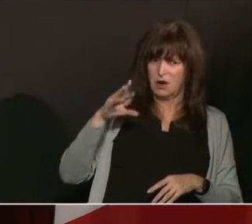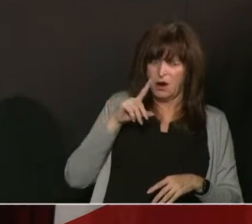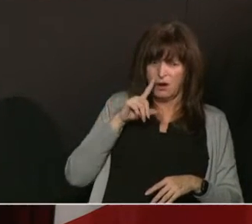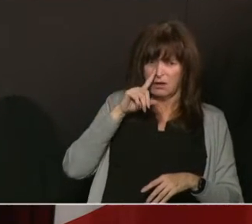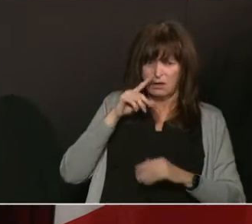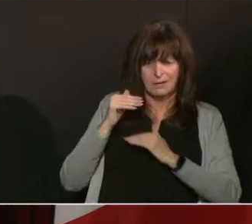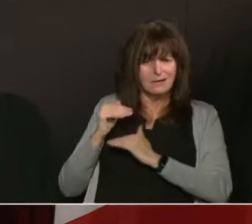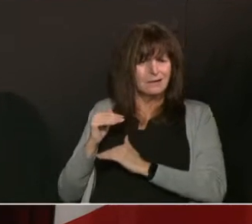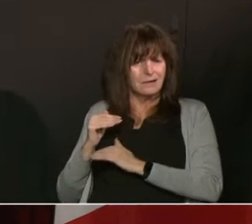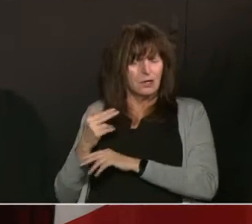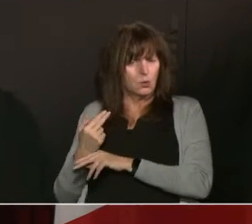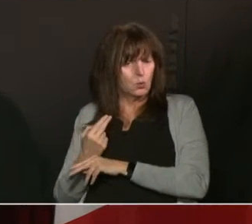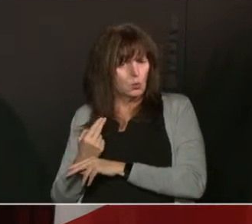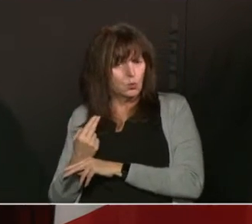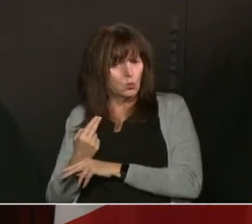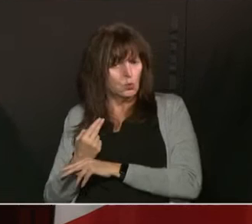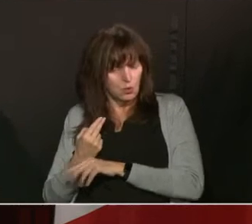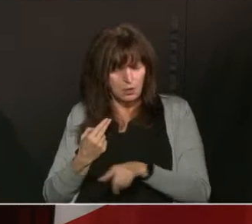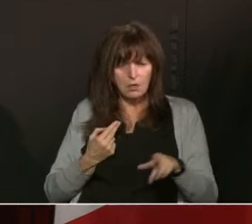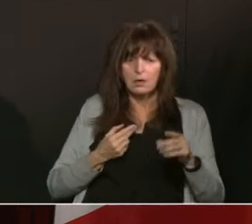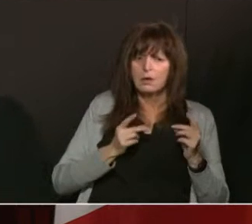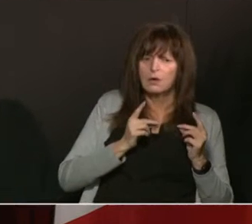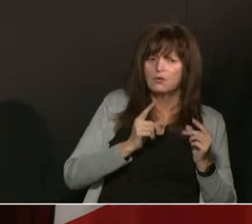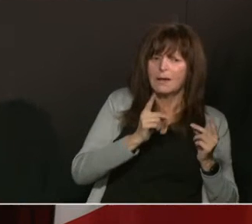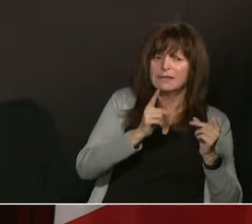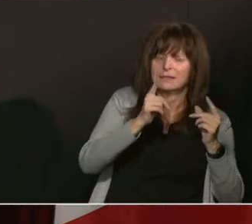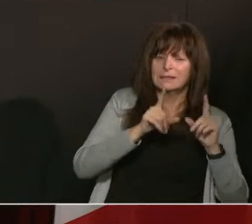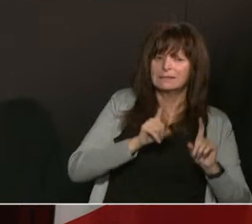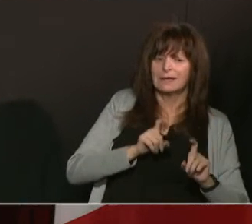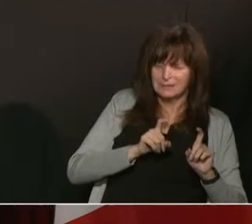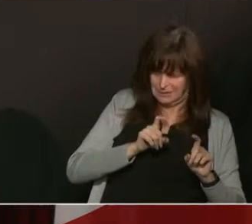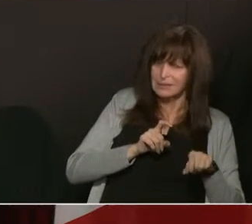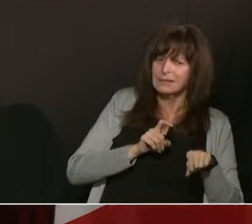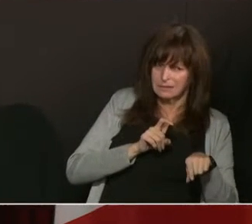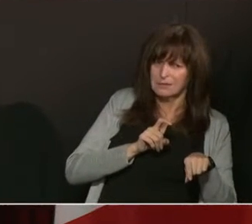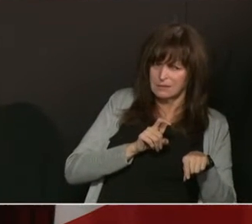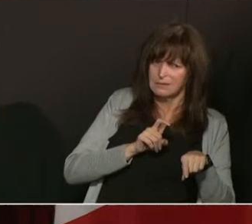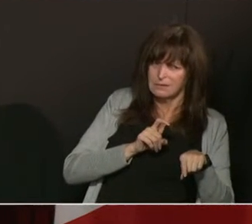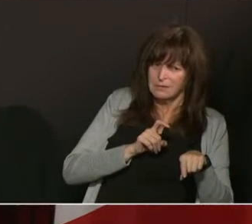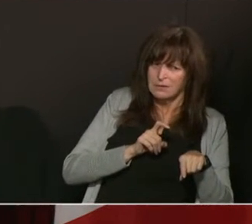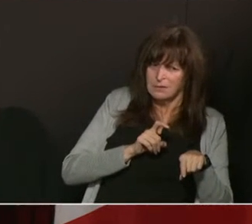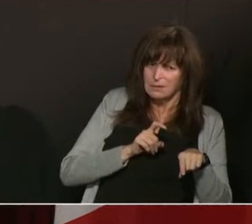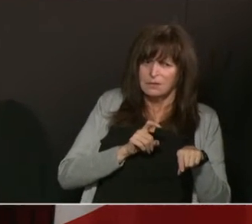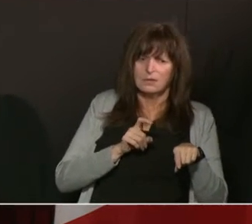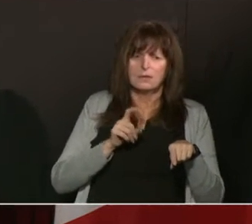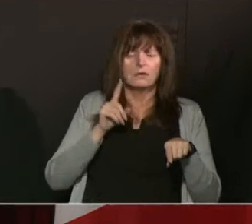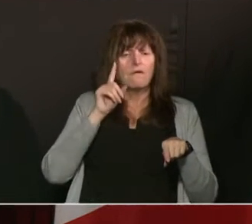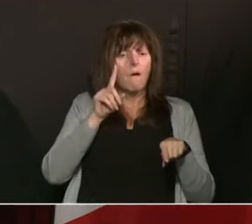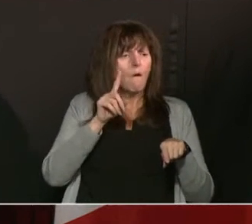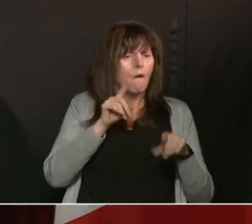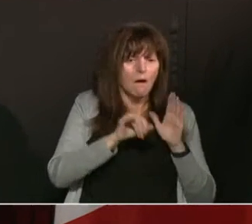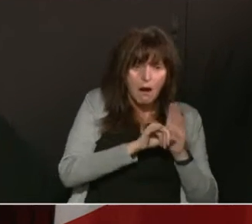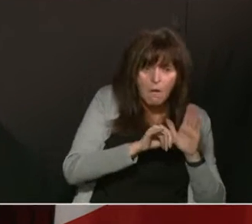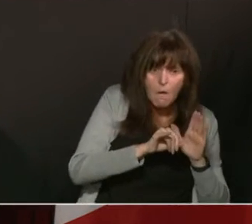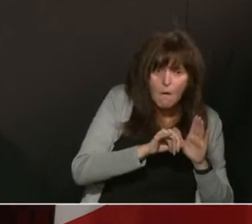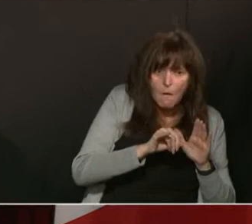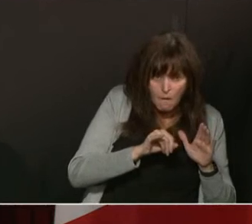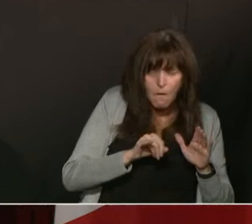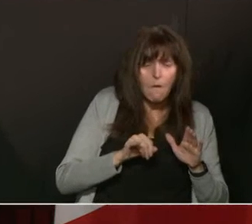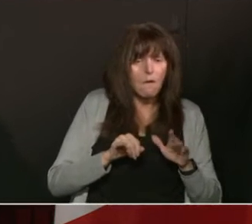to be able to use RAT testing for a diagnostic purpose if we don't have complete PCR.